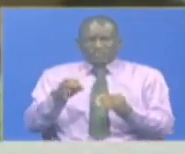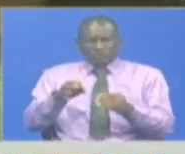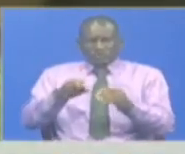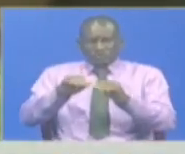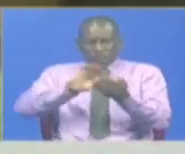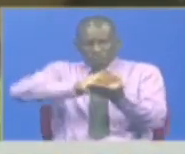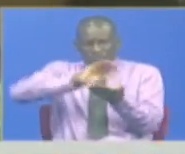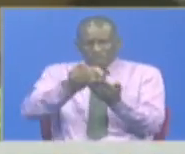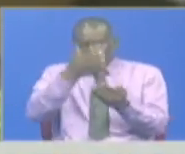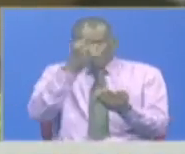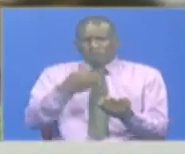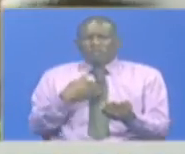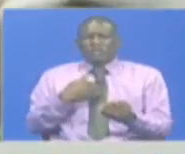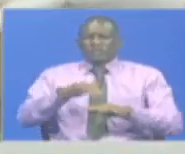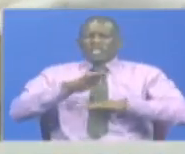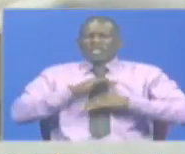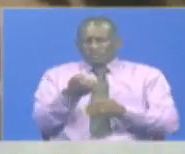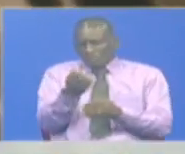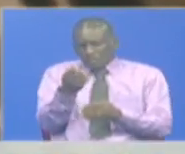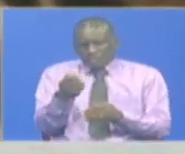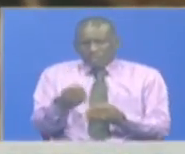money to feed its animals until